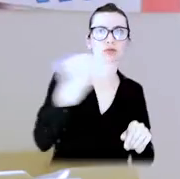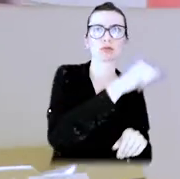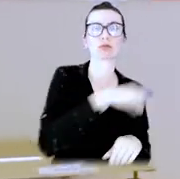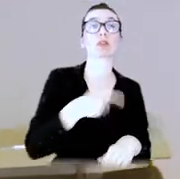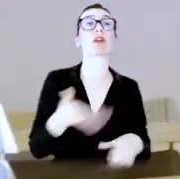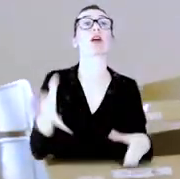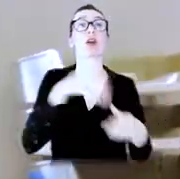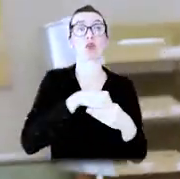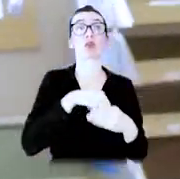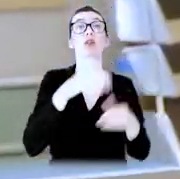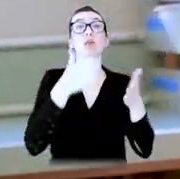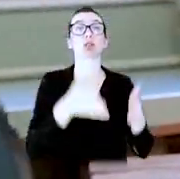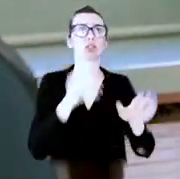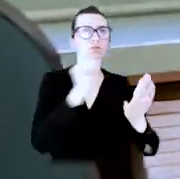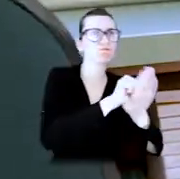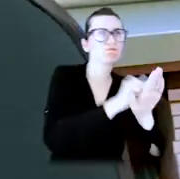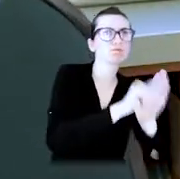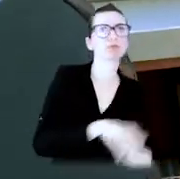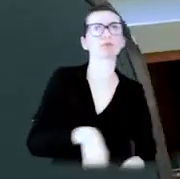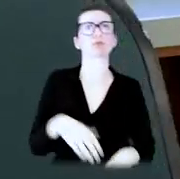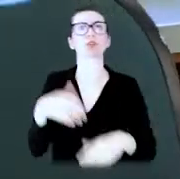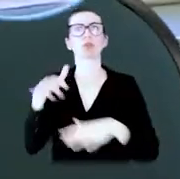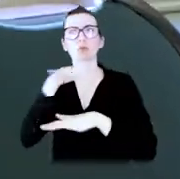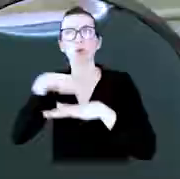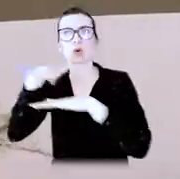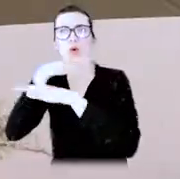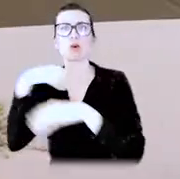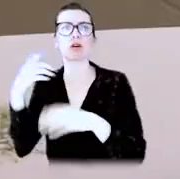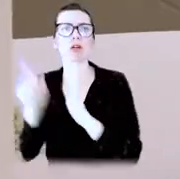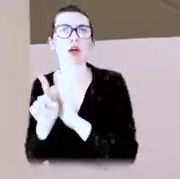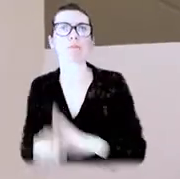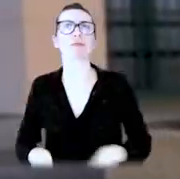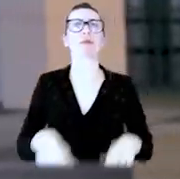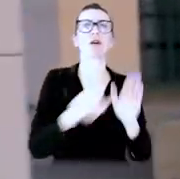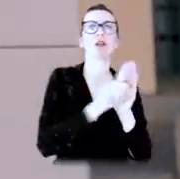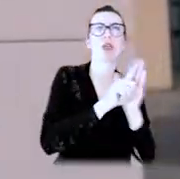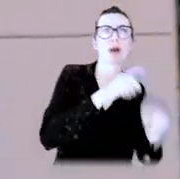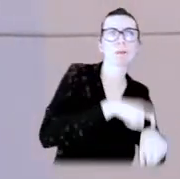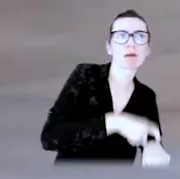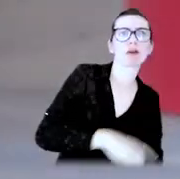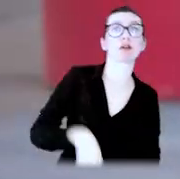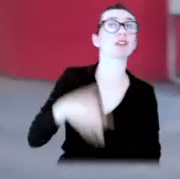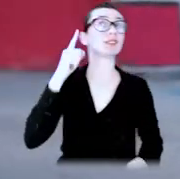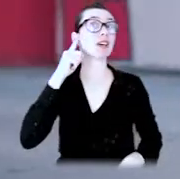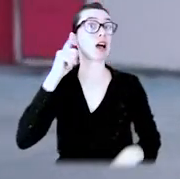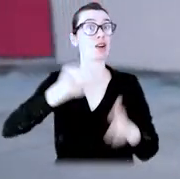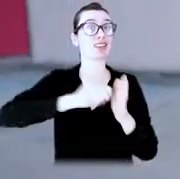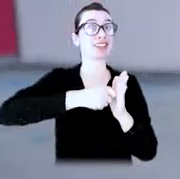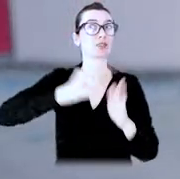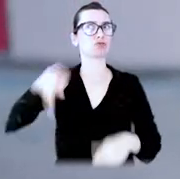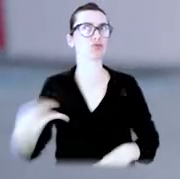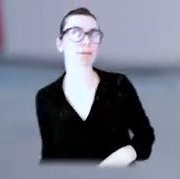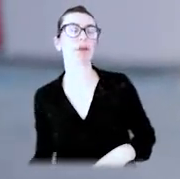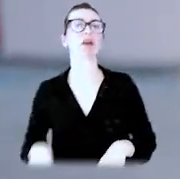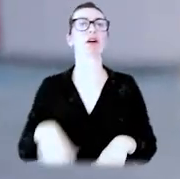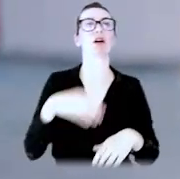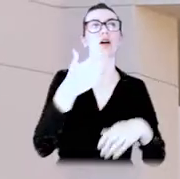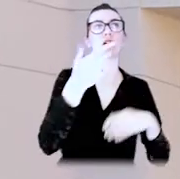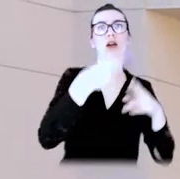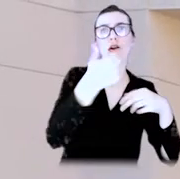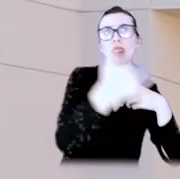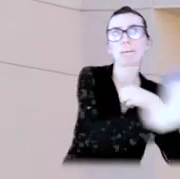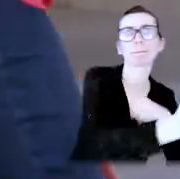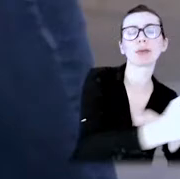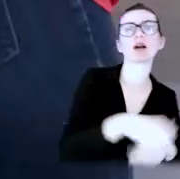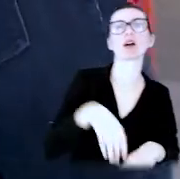door, smoke alarms, alarm clocks, the sound of her keys dropping, her name being called, and